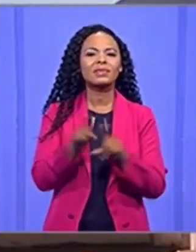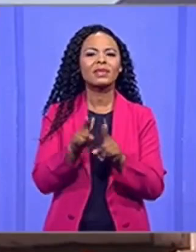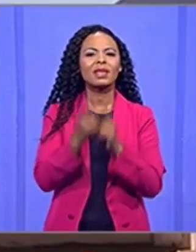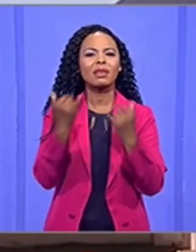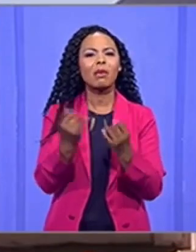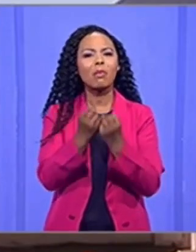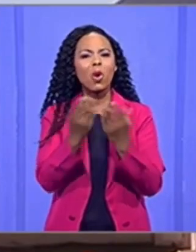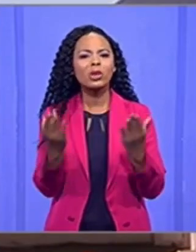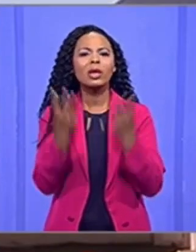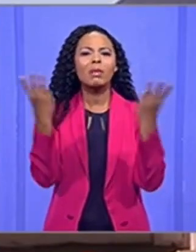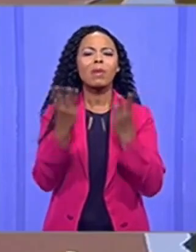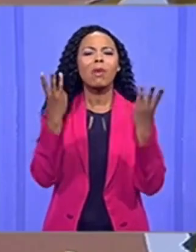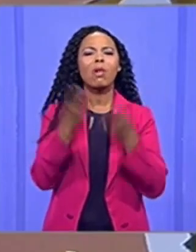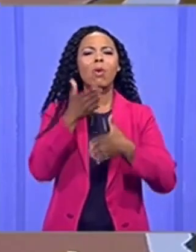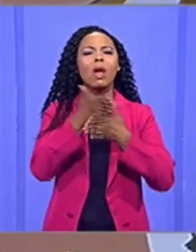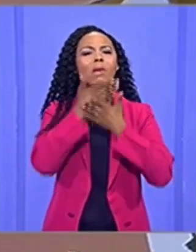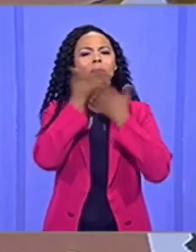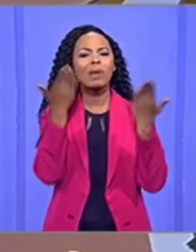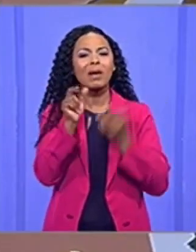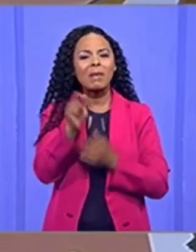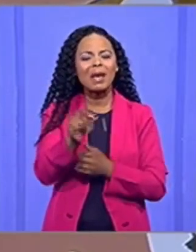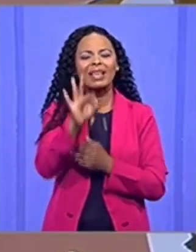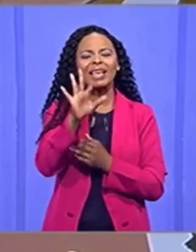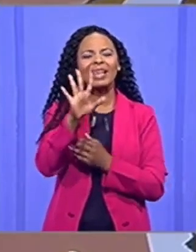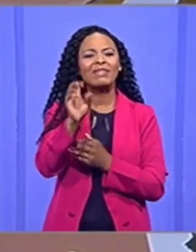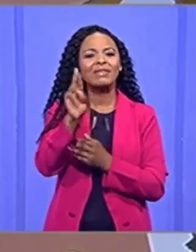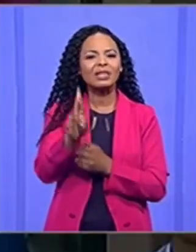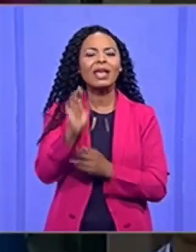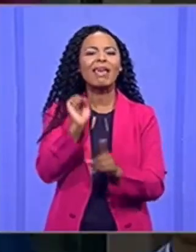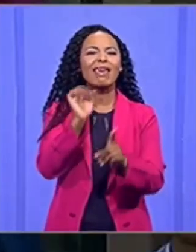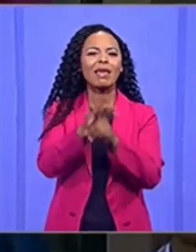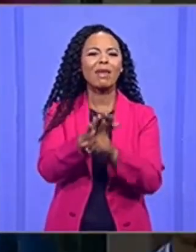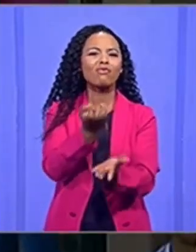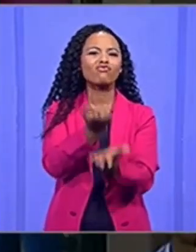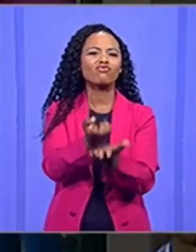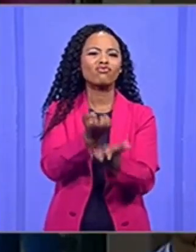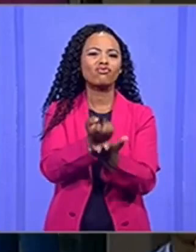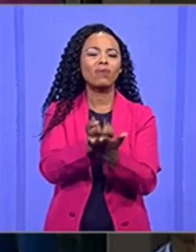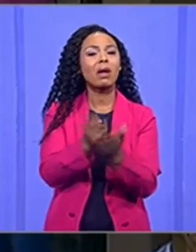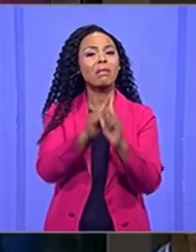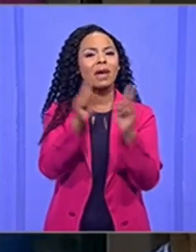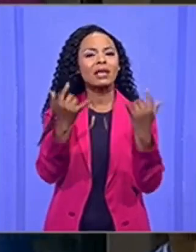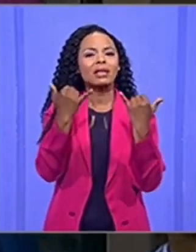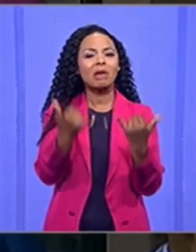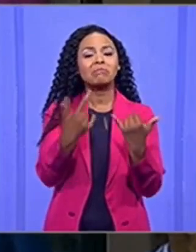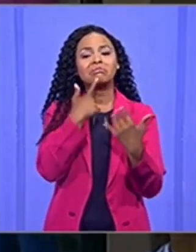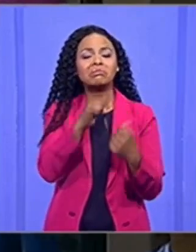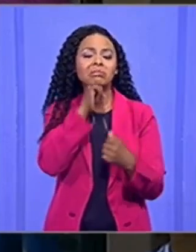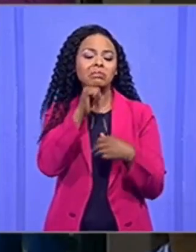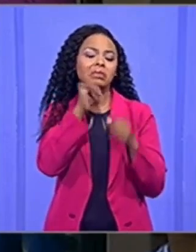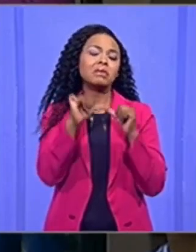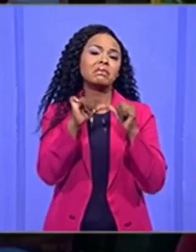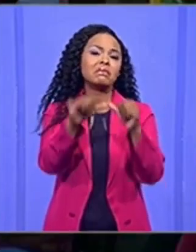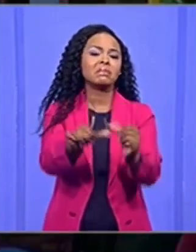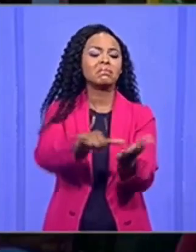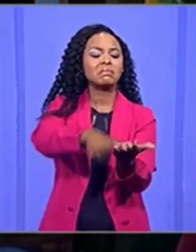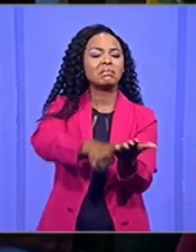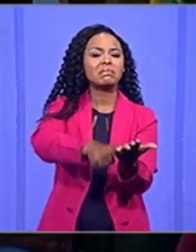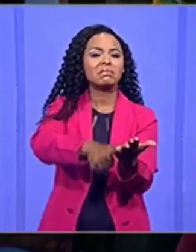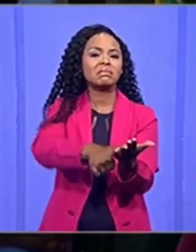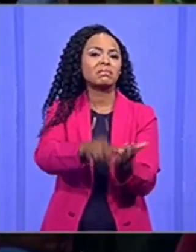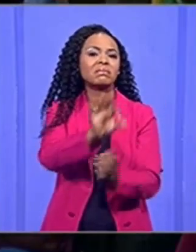baagi ba ba sa direng. Baitsanape ba merero ya loago ba re madi ao a tshwanetswe a tswelela a rebolelwa baagi go efoga